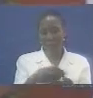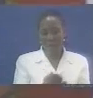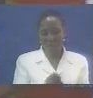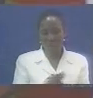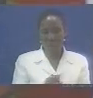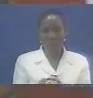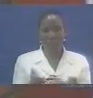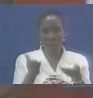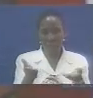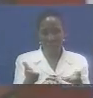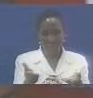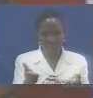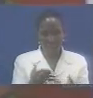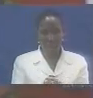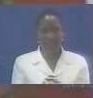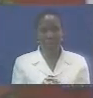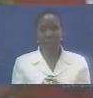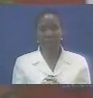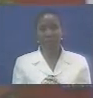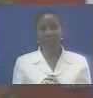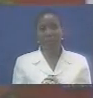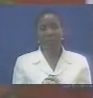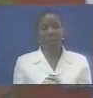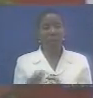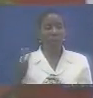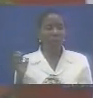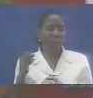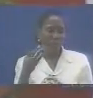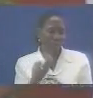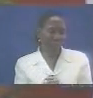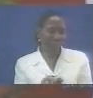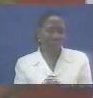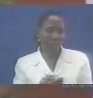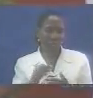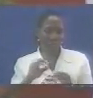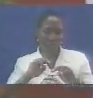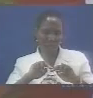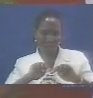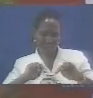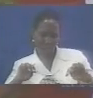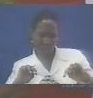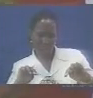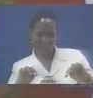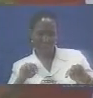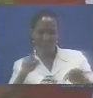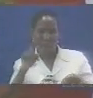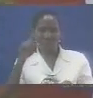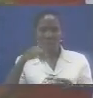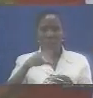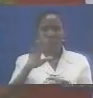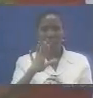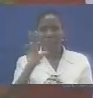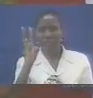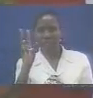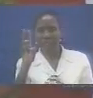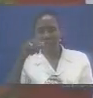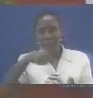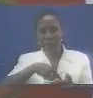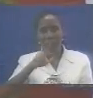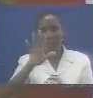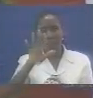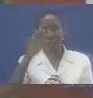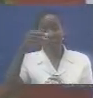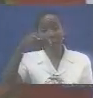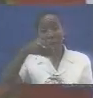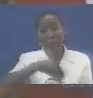significantly, Mr. Speaker, there was a financing gap of $156.5 million. And